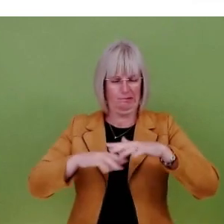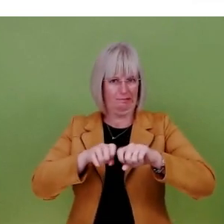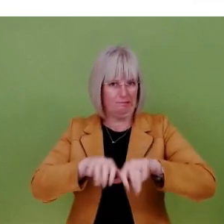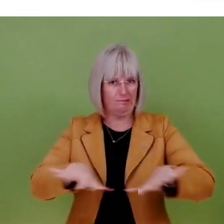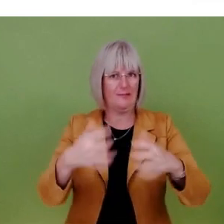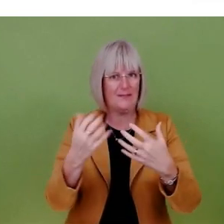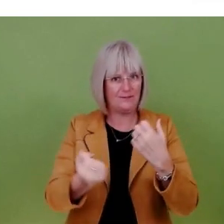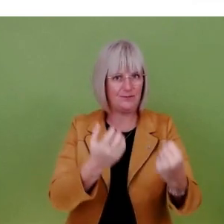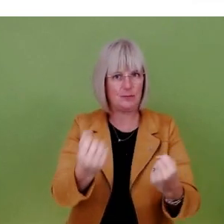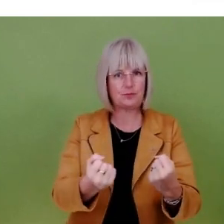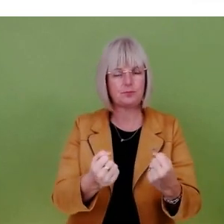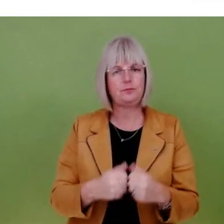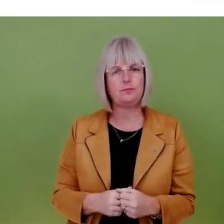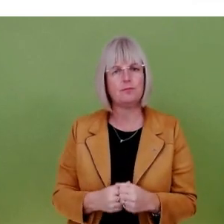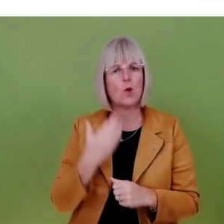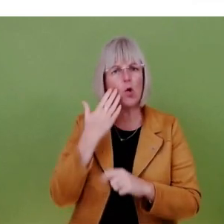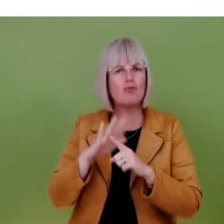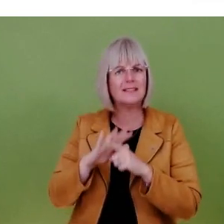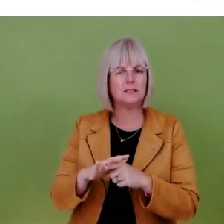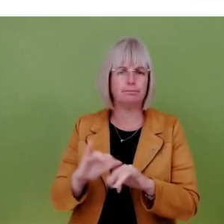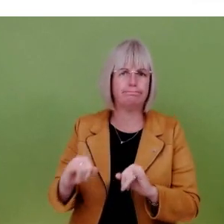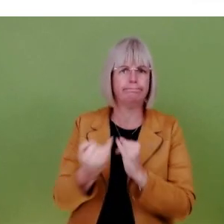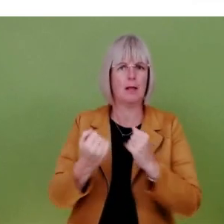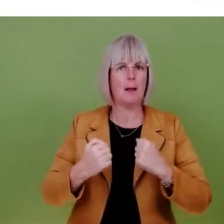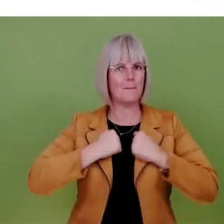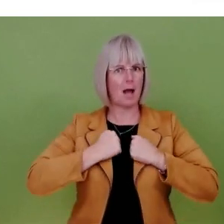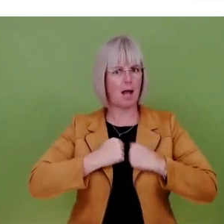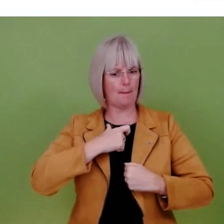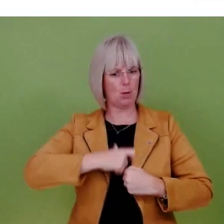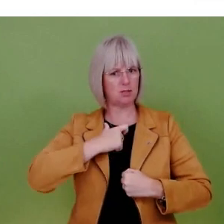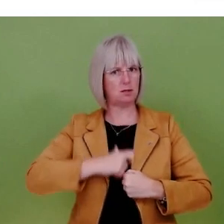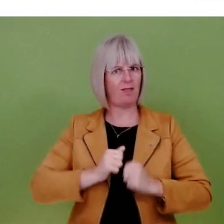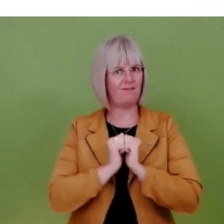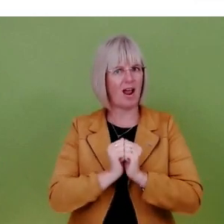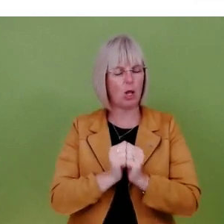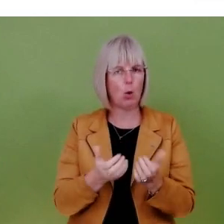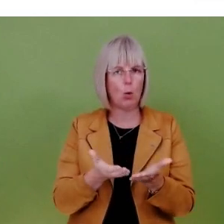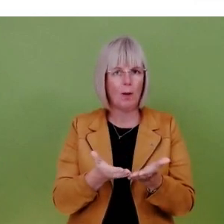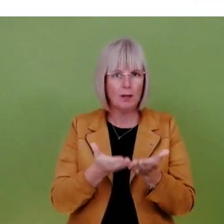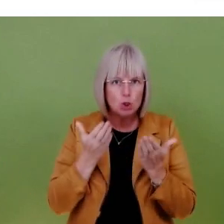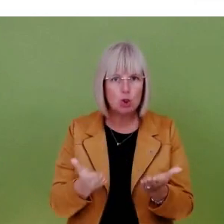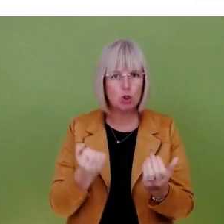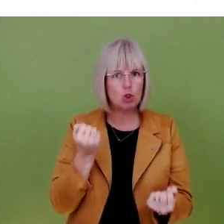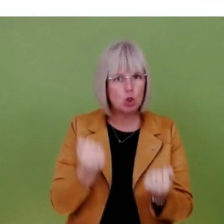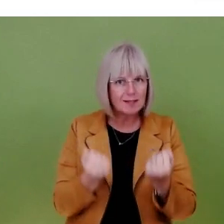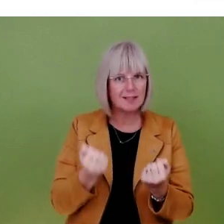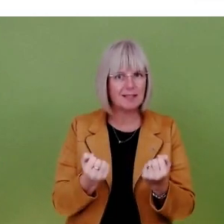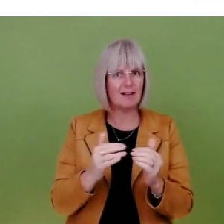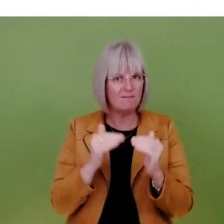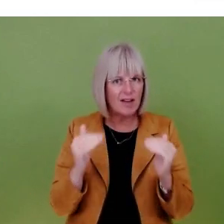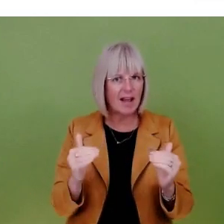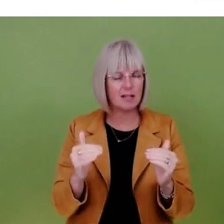values of fairness, justice and equality, and I know that as somebody with a good deal of power and